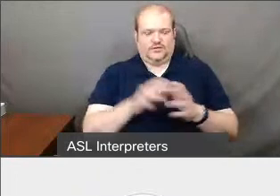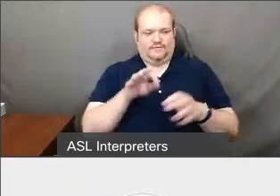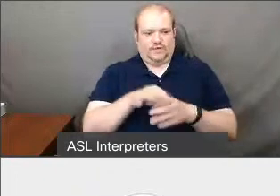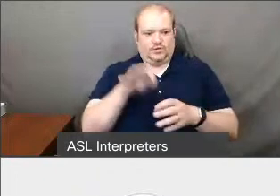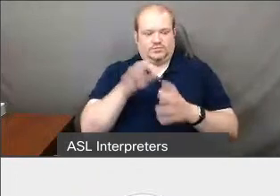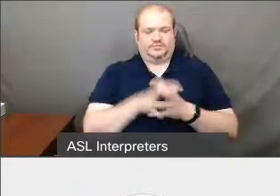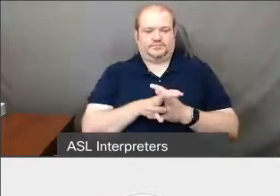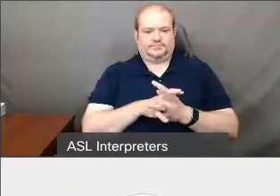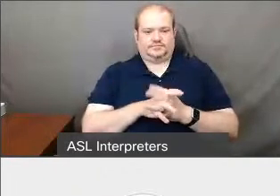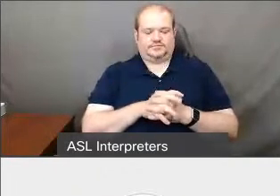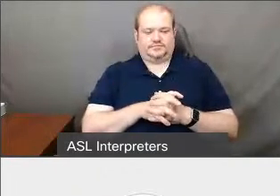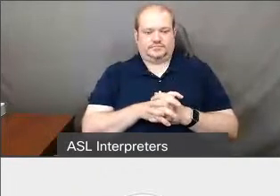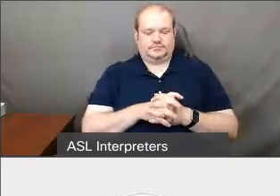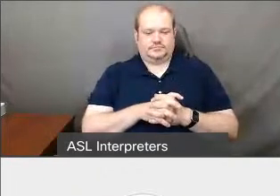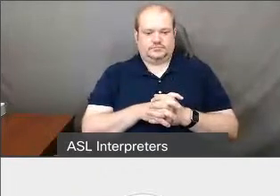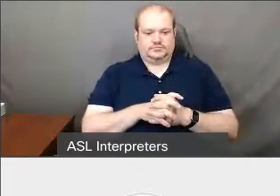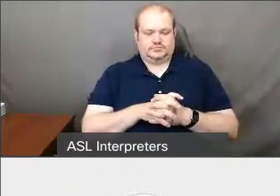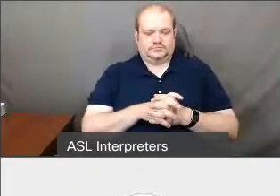vote.